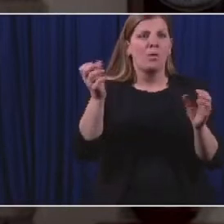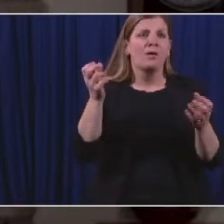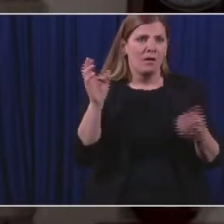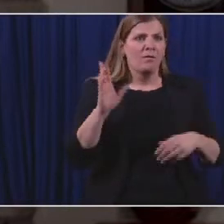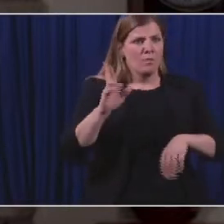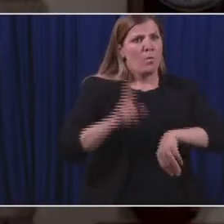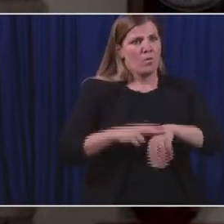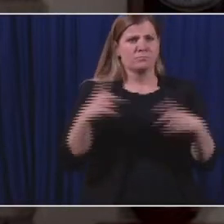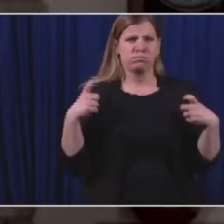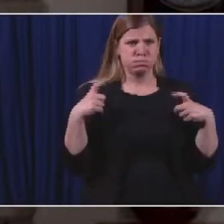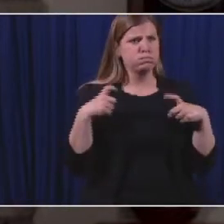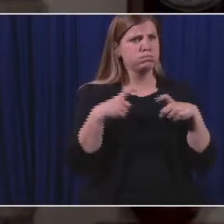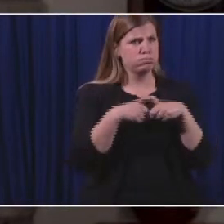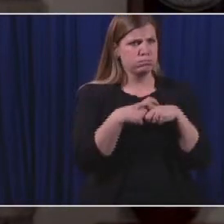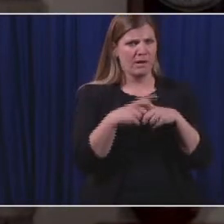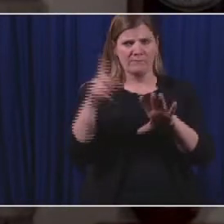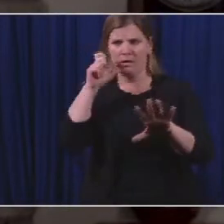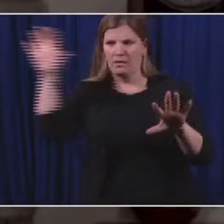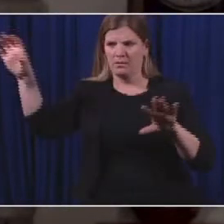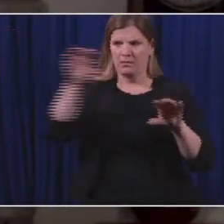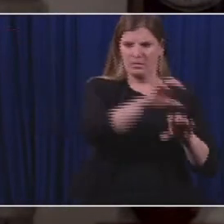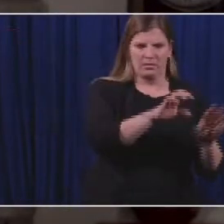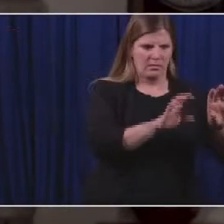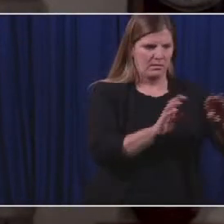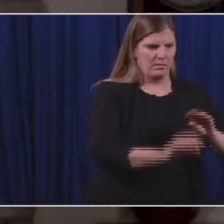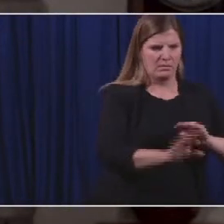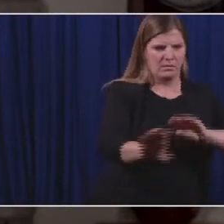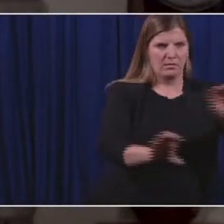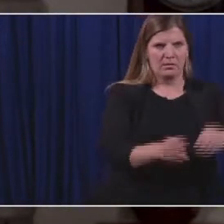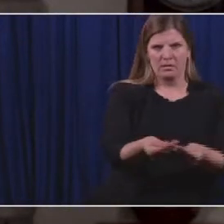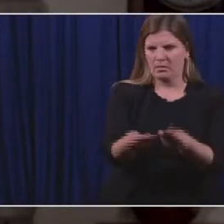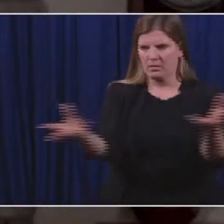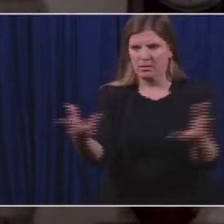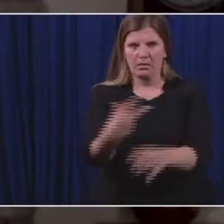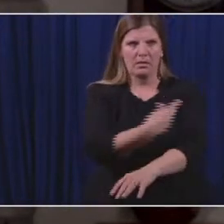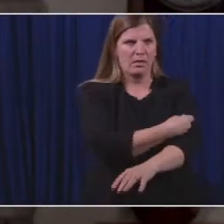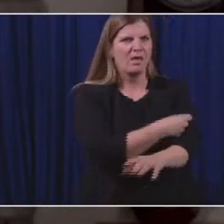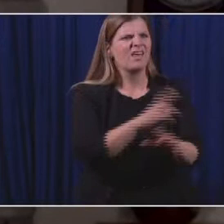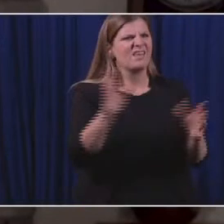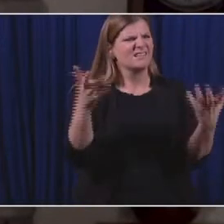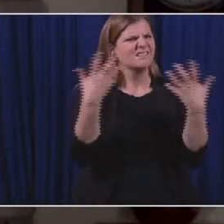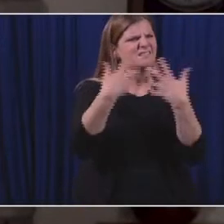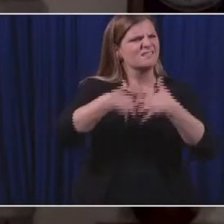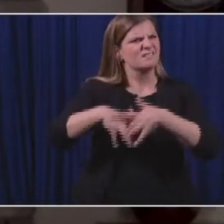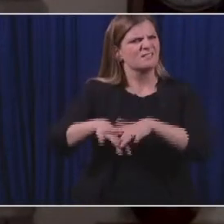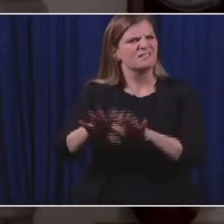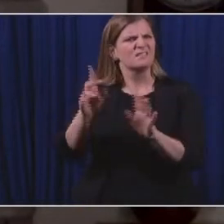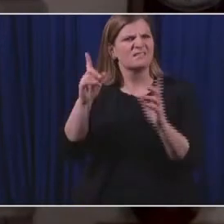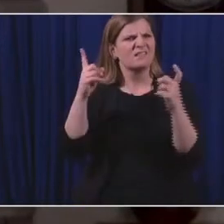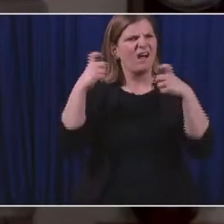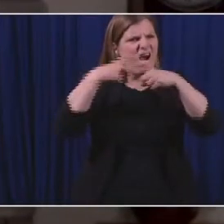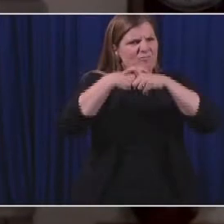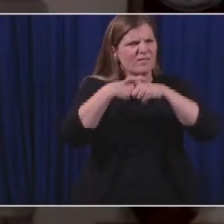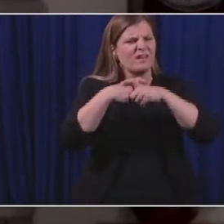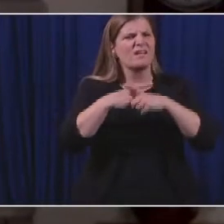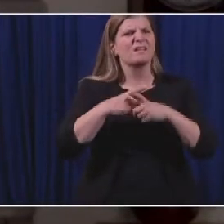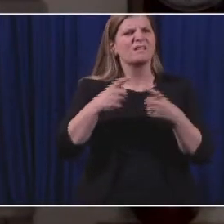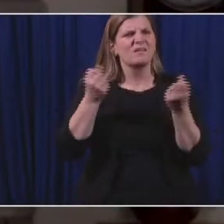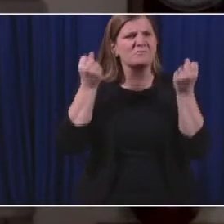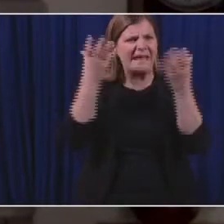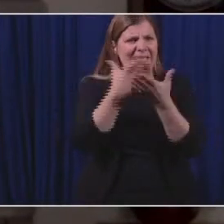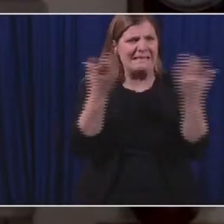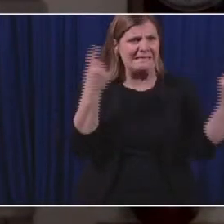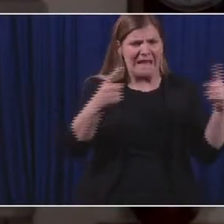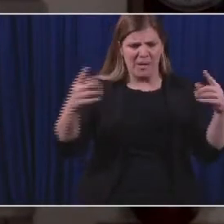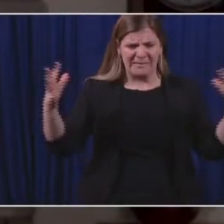have, with the smaller counties, you have the National Guard involved. So there's a lot of things going on. But we're going to track